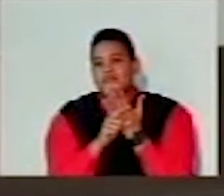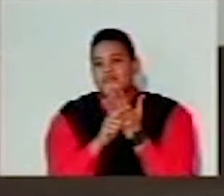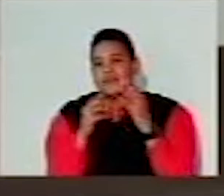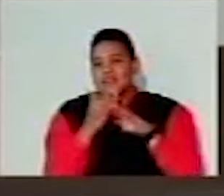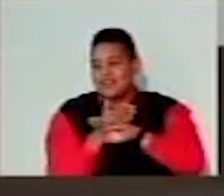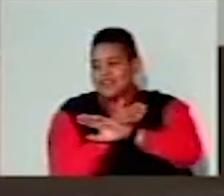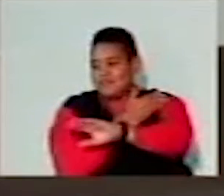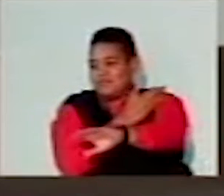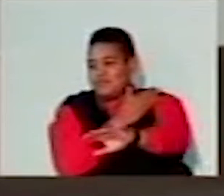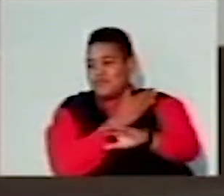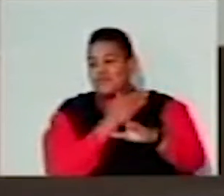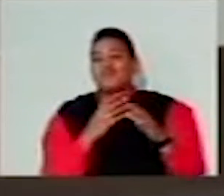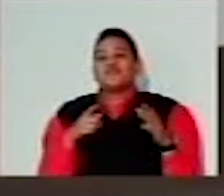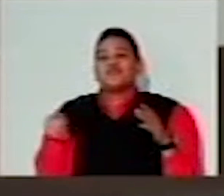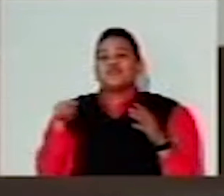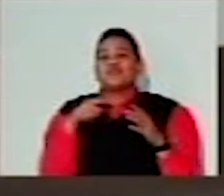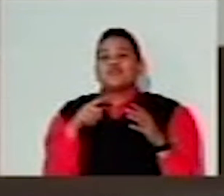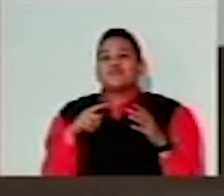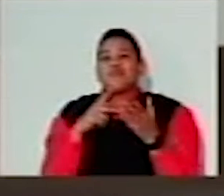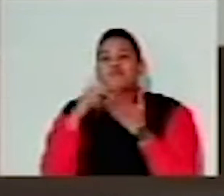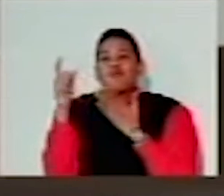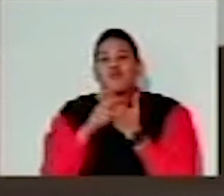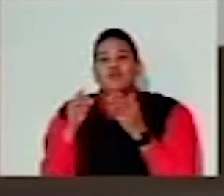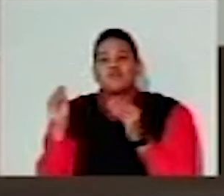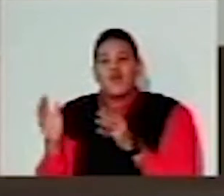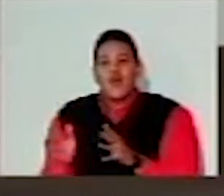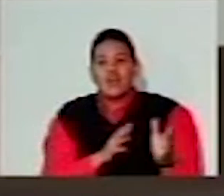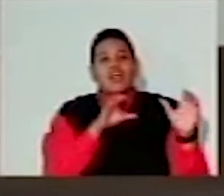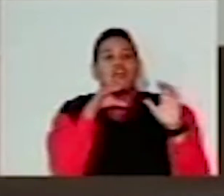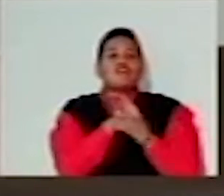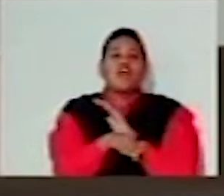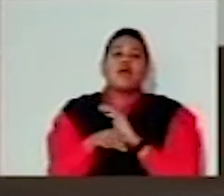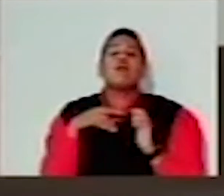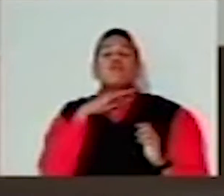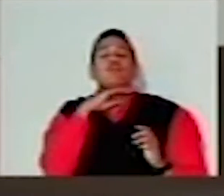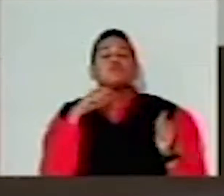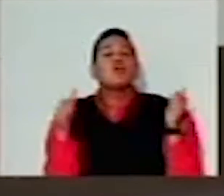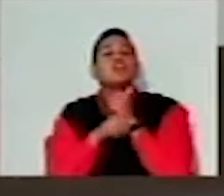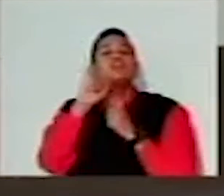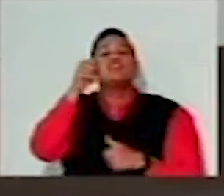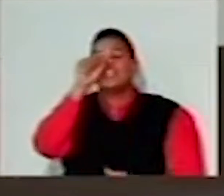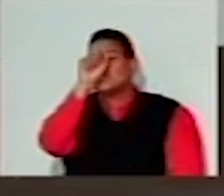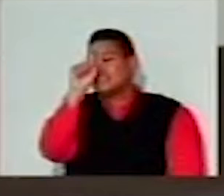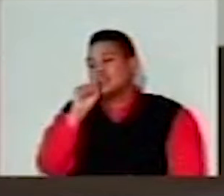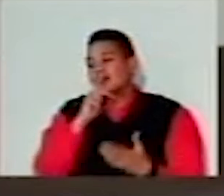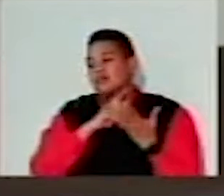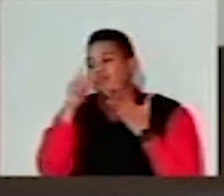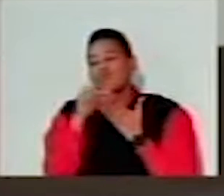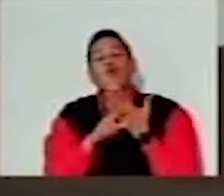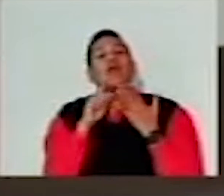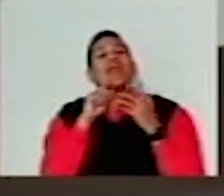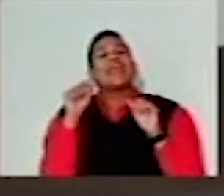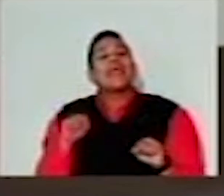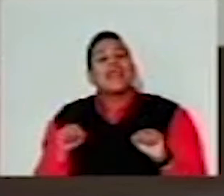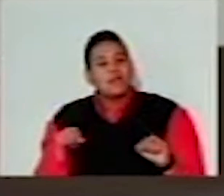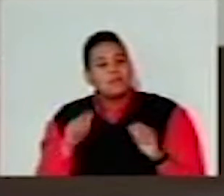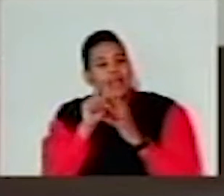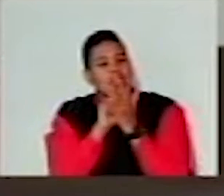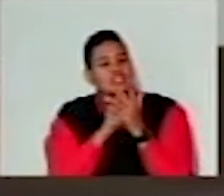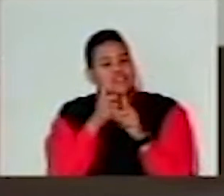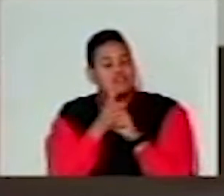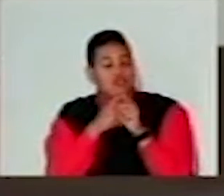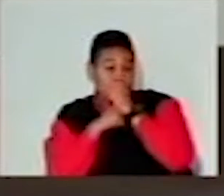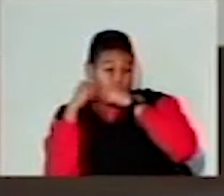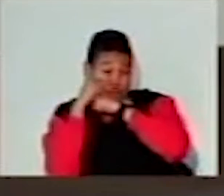in relation to organized crime and corruption under the JSAT program, and an enabling legislative framework